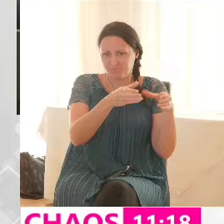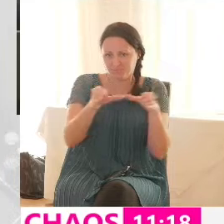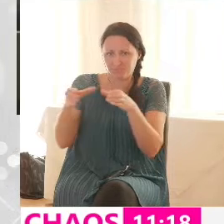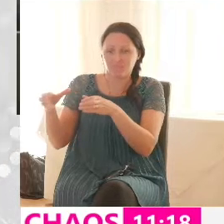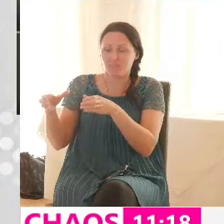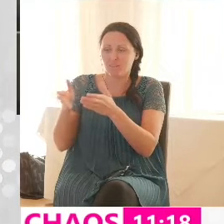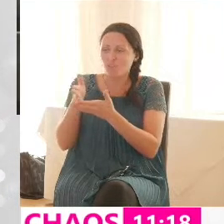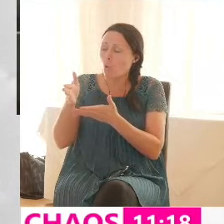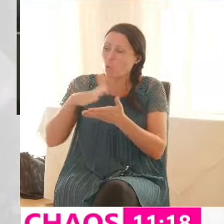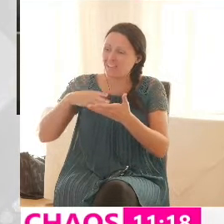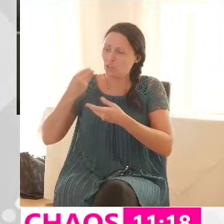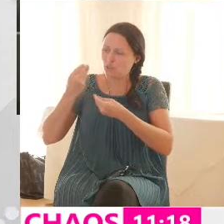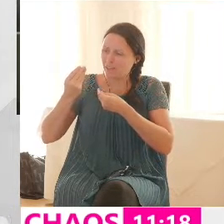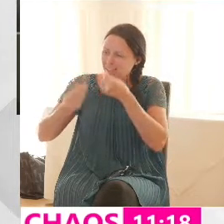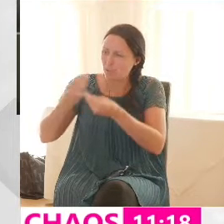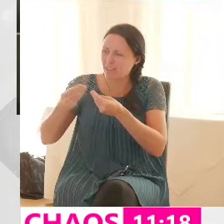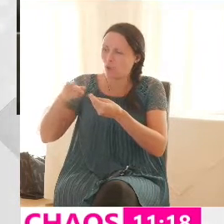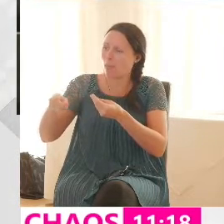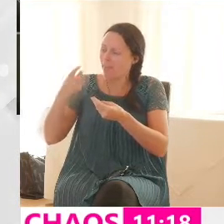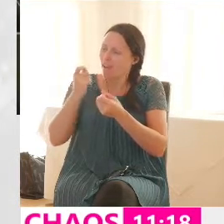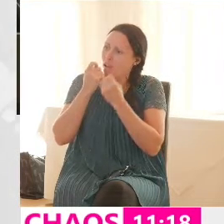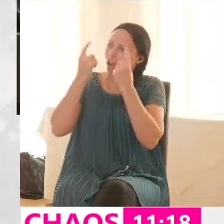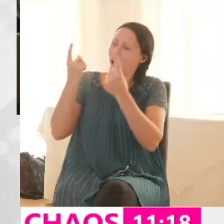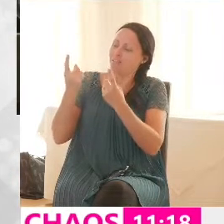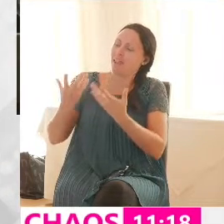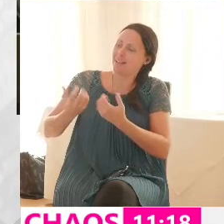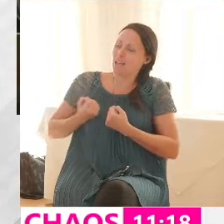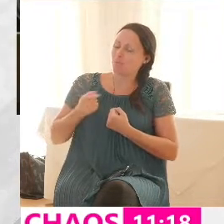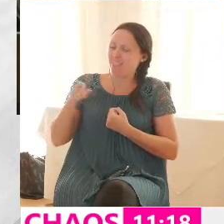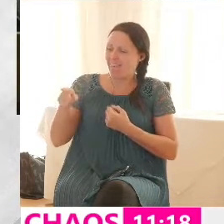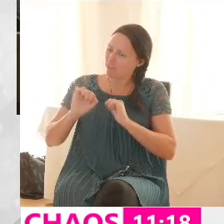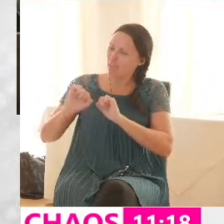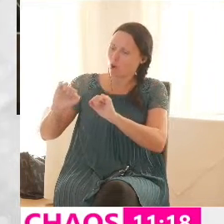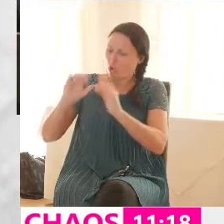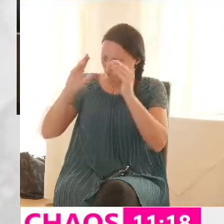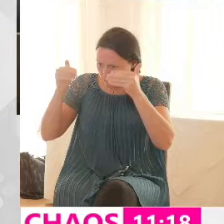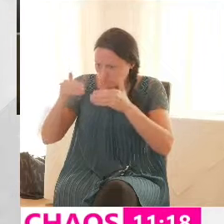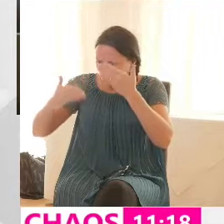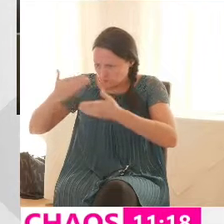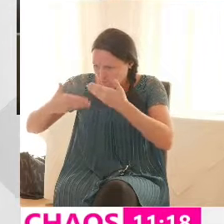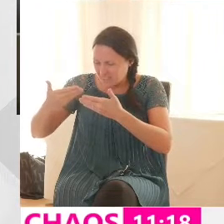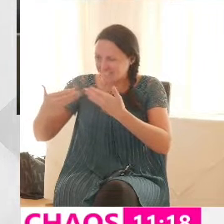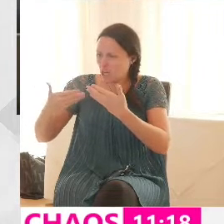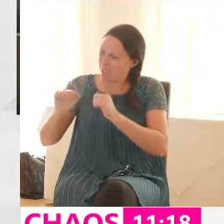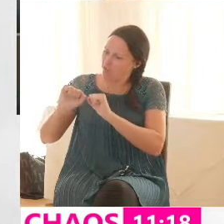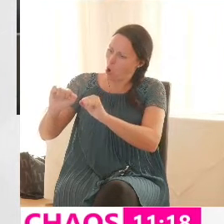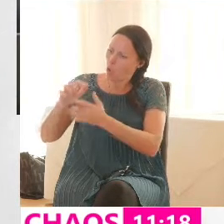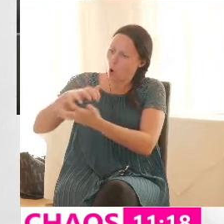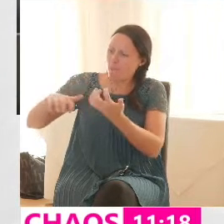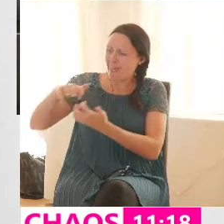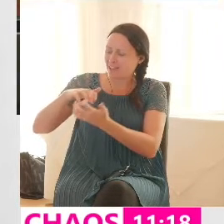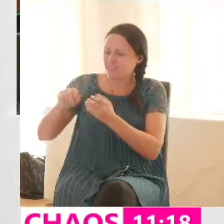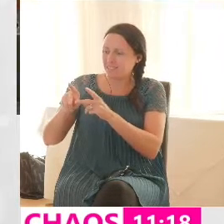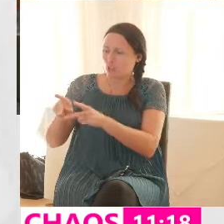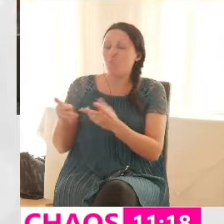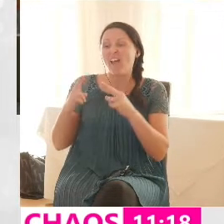sell to them so that they can buy it, because they don't see it. They are in their own world dealing with their own complexity. Like if they go to